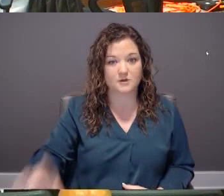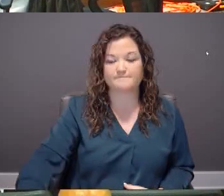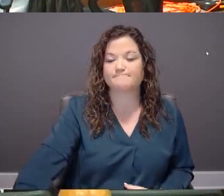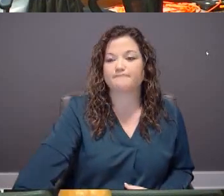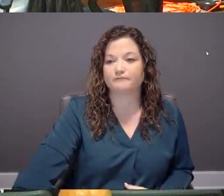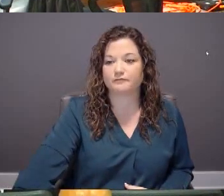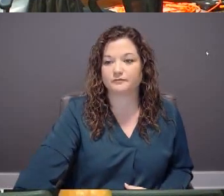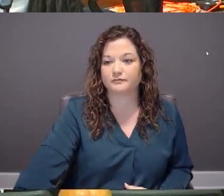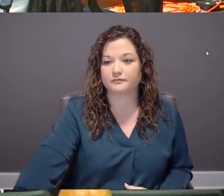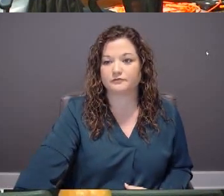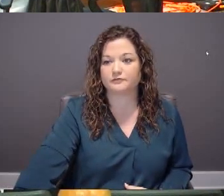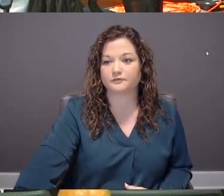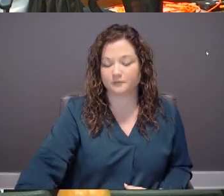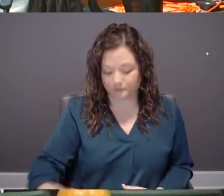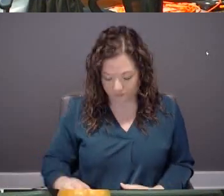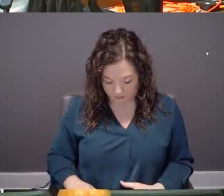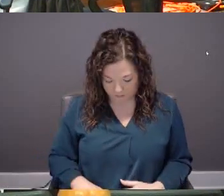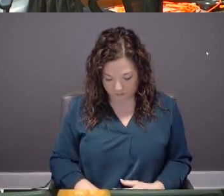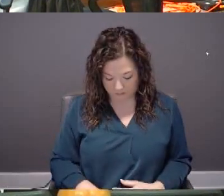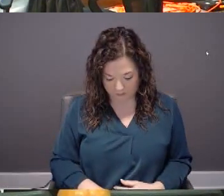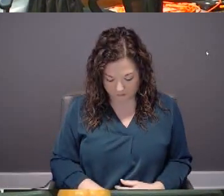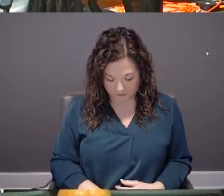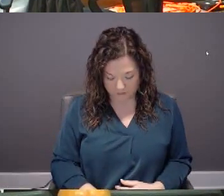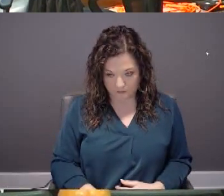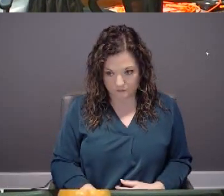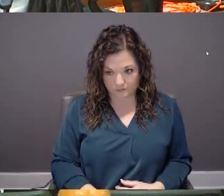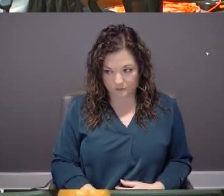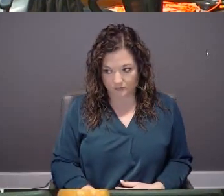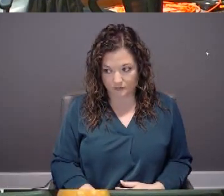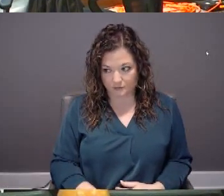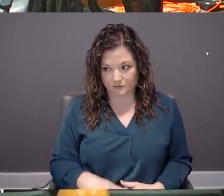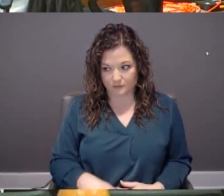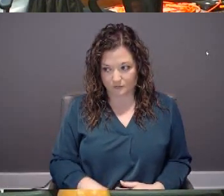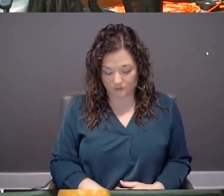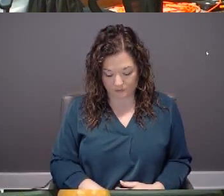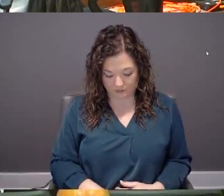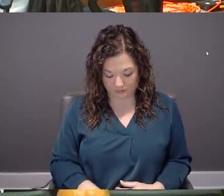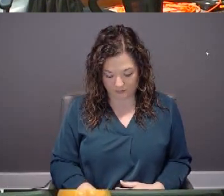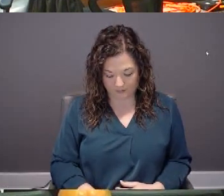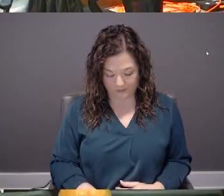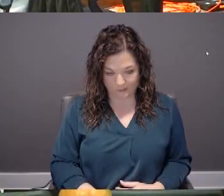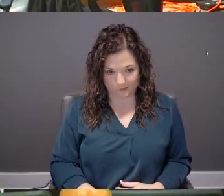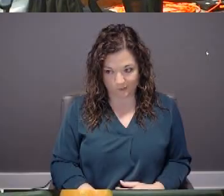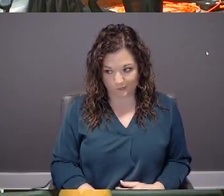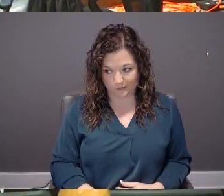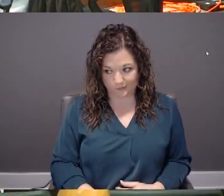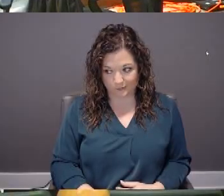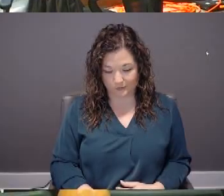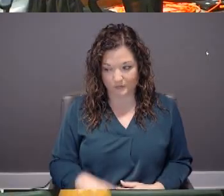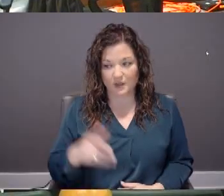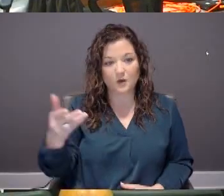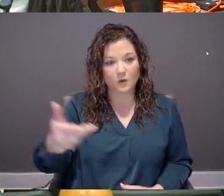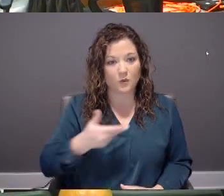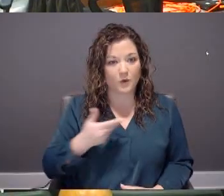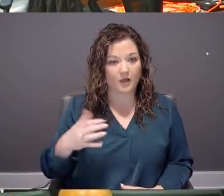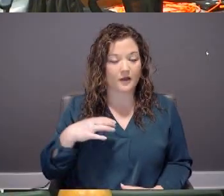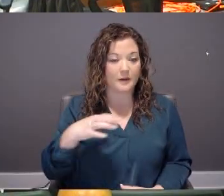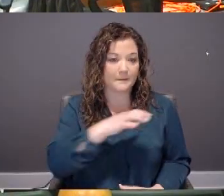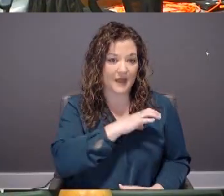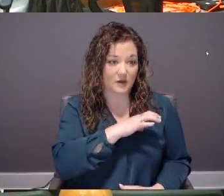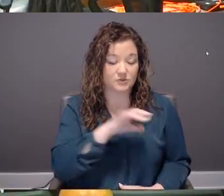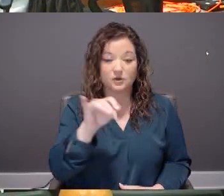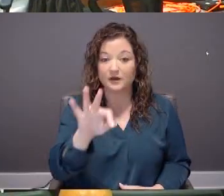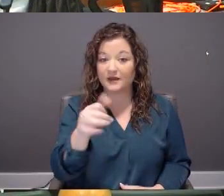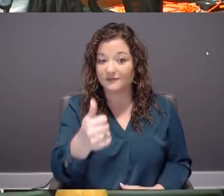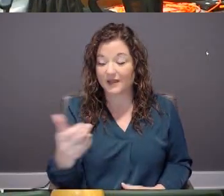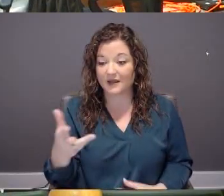Thanks, Mayor. Welcome, Council. We've got a great agenda for you this afternoon, and there's no changes between posting